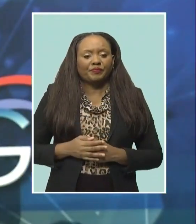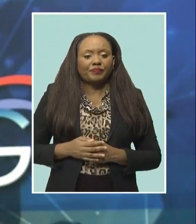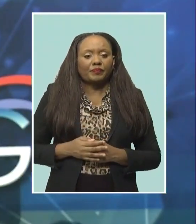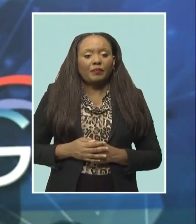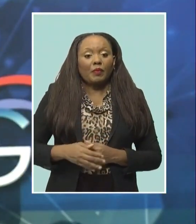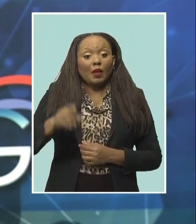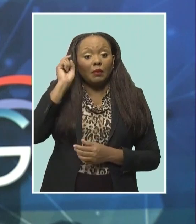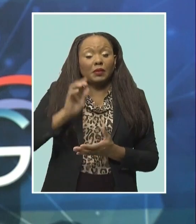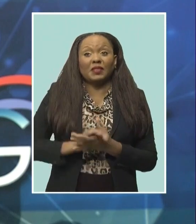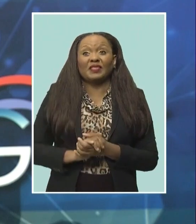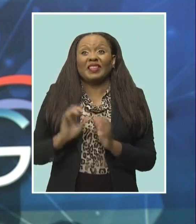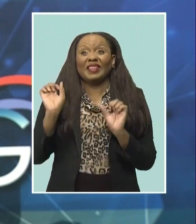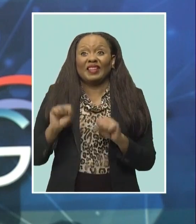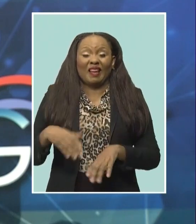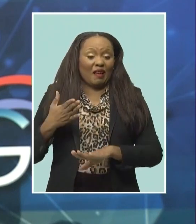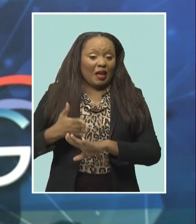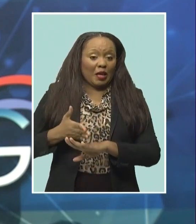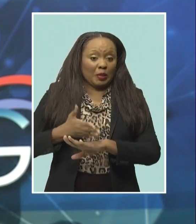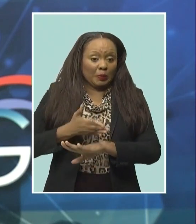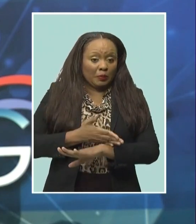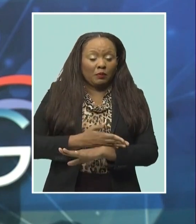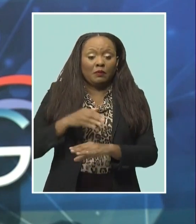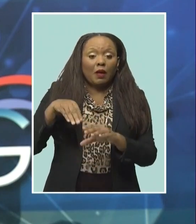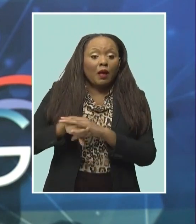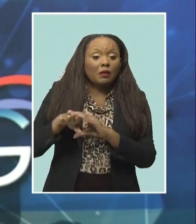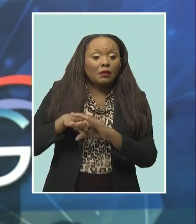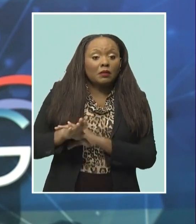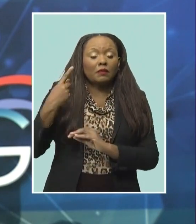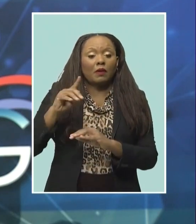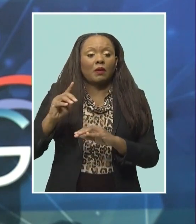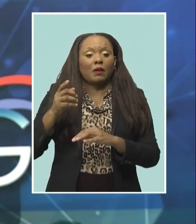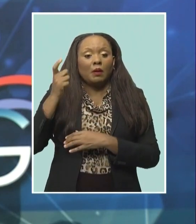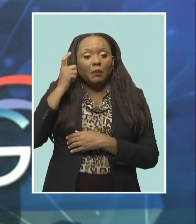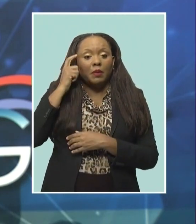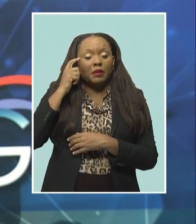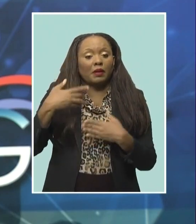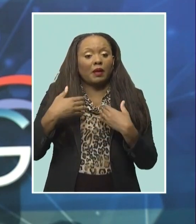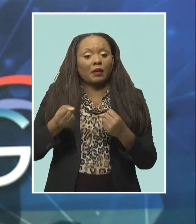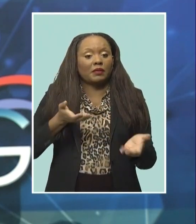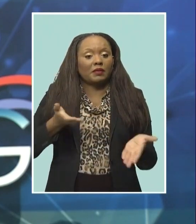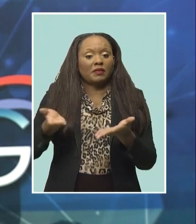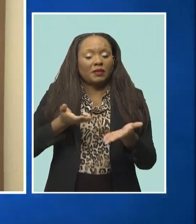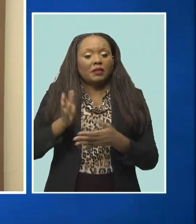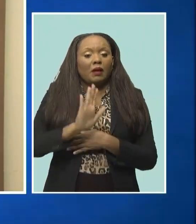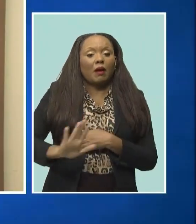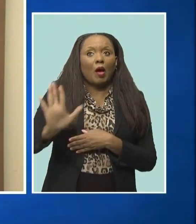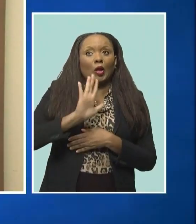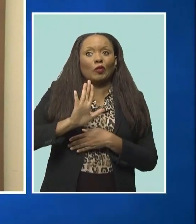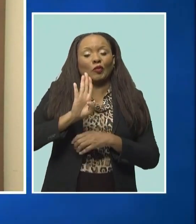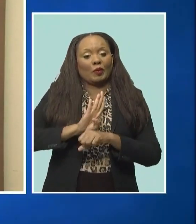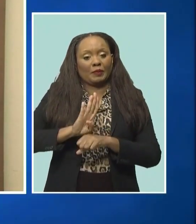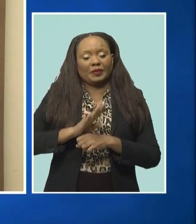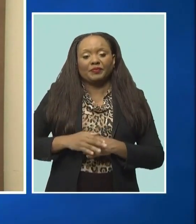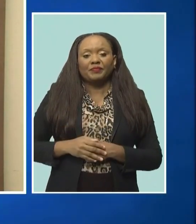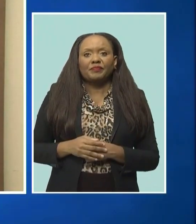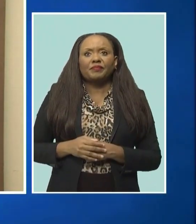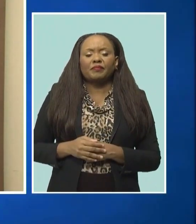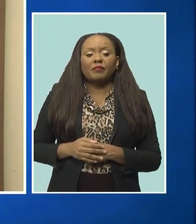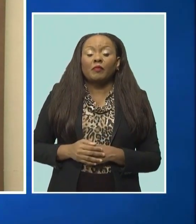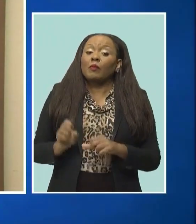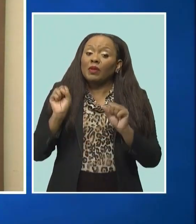of ultra-processed products from Caribbean schools. We have plans in place in terms of educating the public. Once